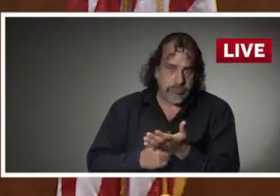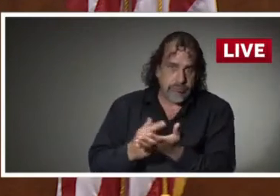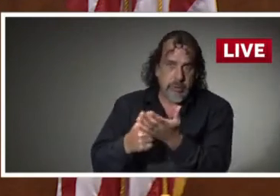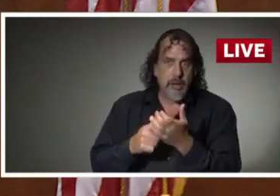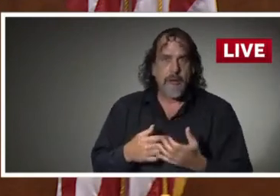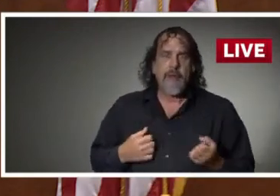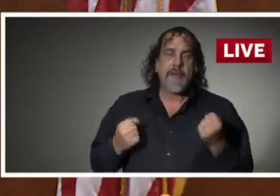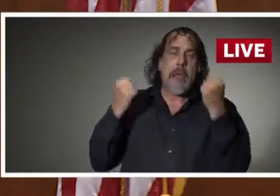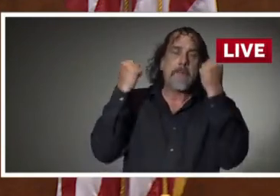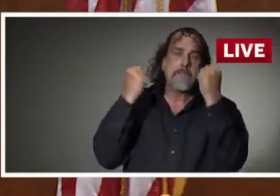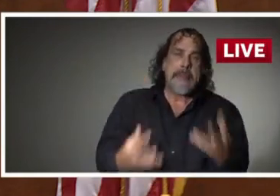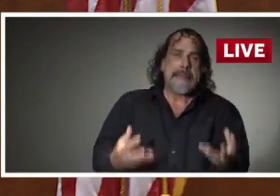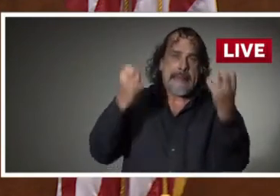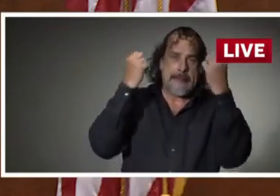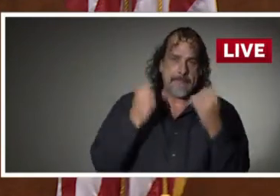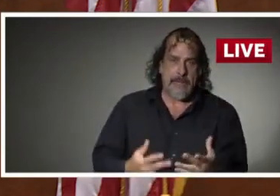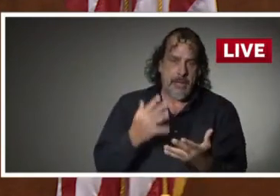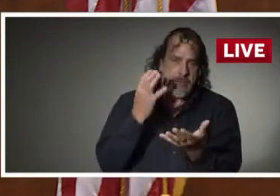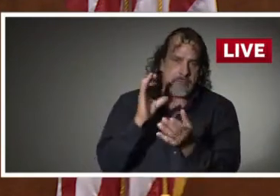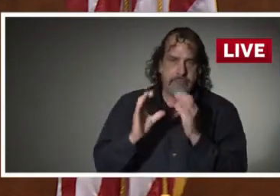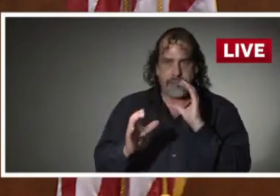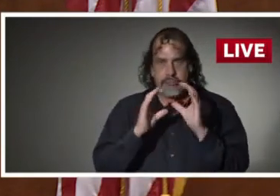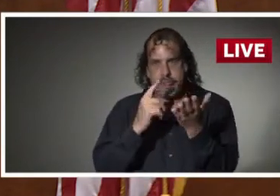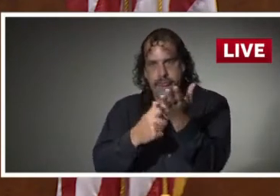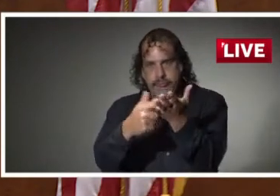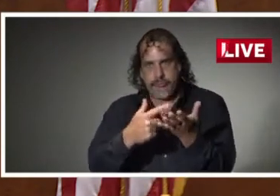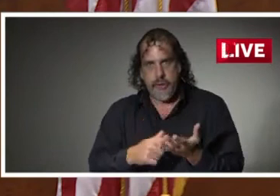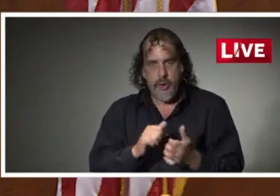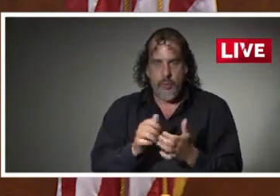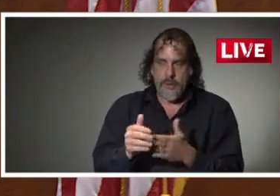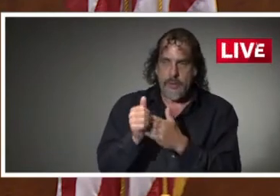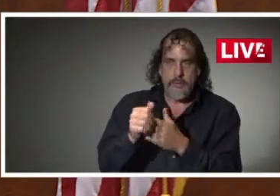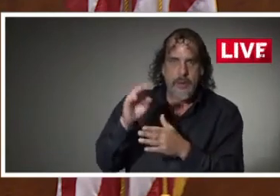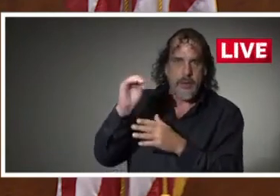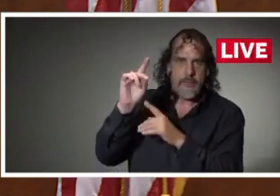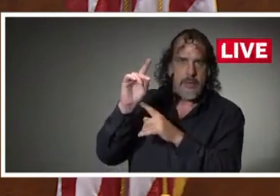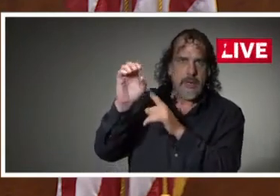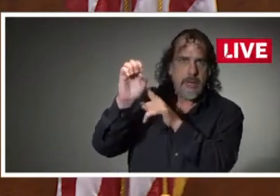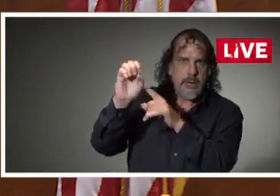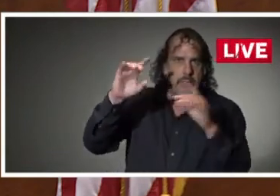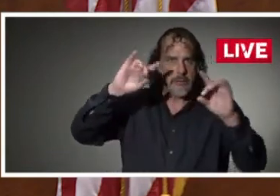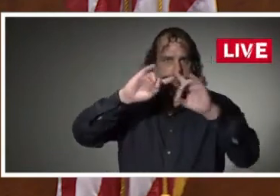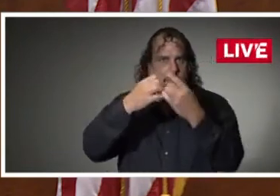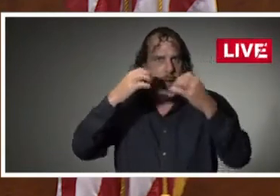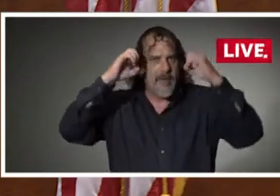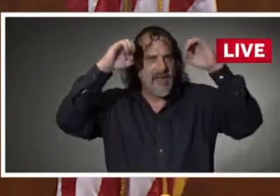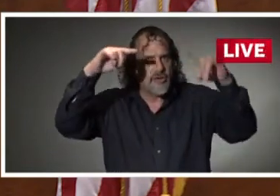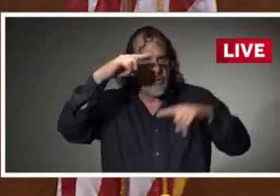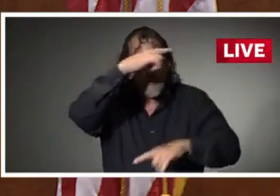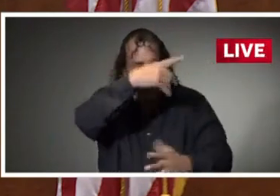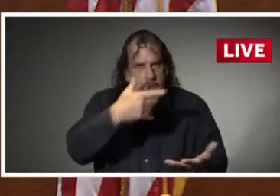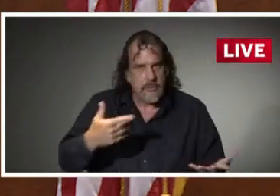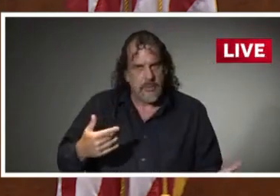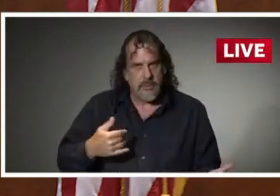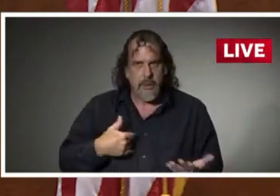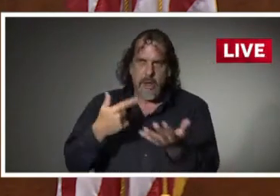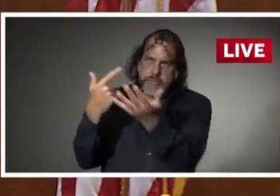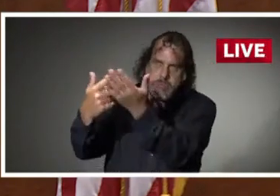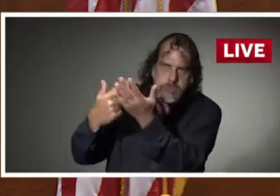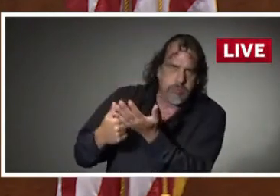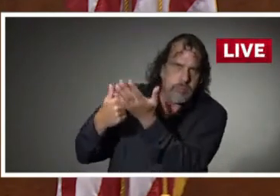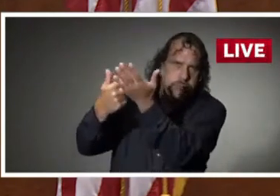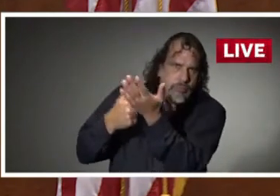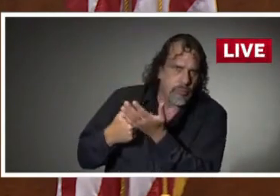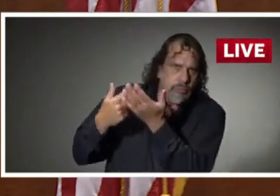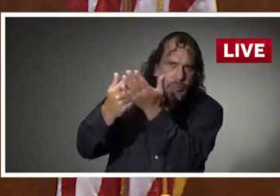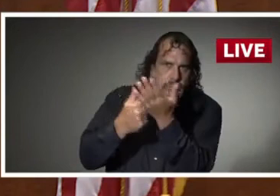conversations with our leaders at the Department of Education. And they have in turn had many, many conversations